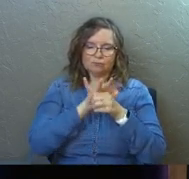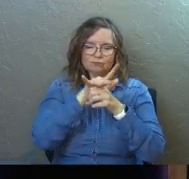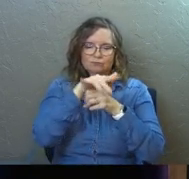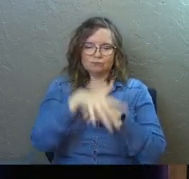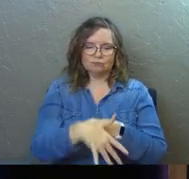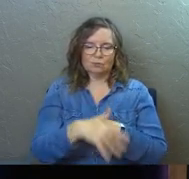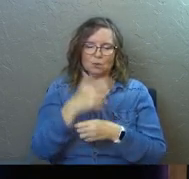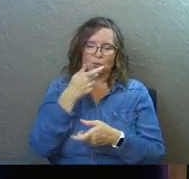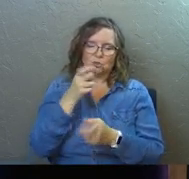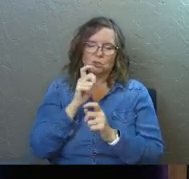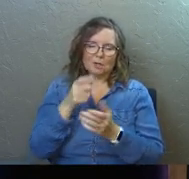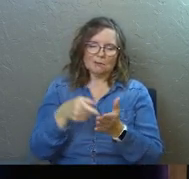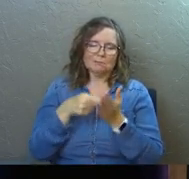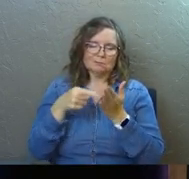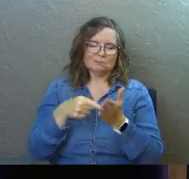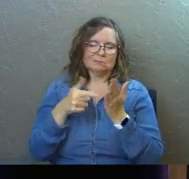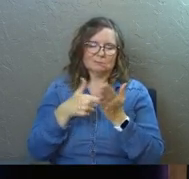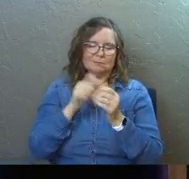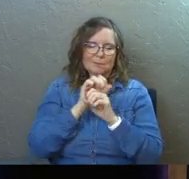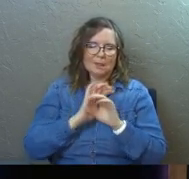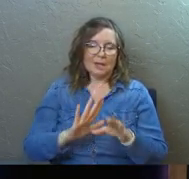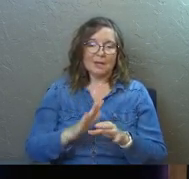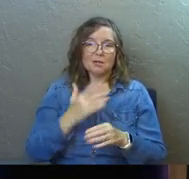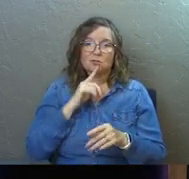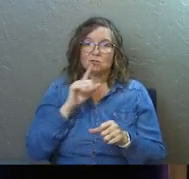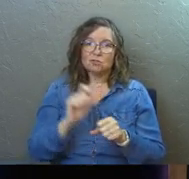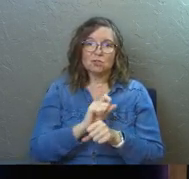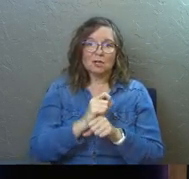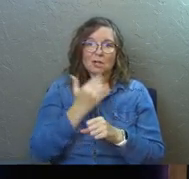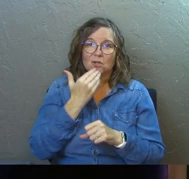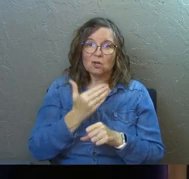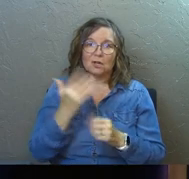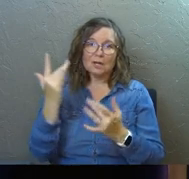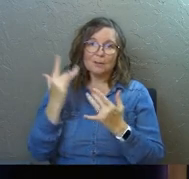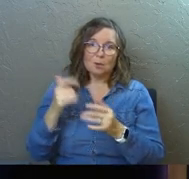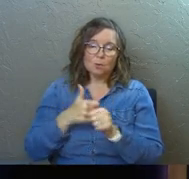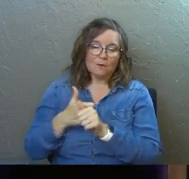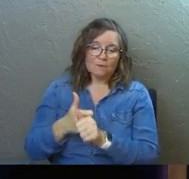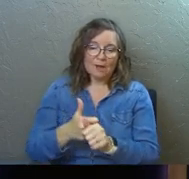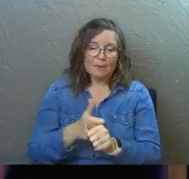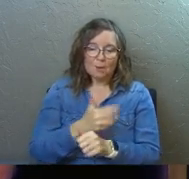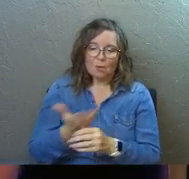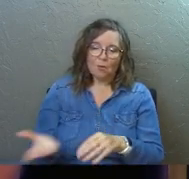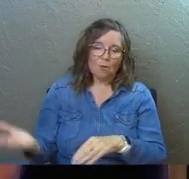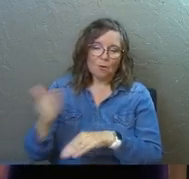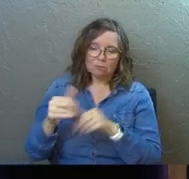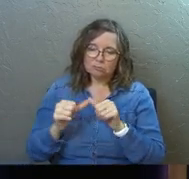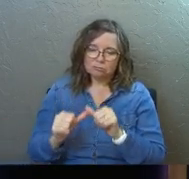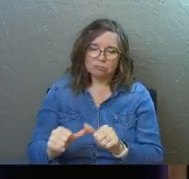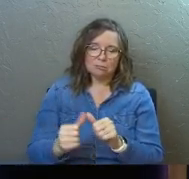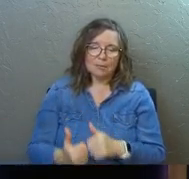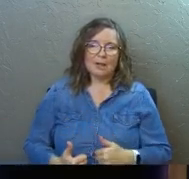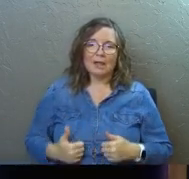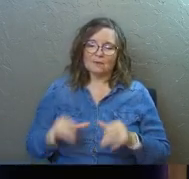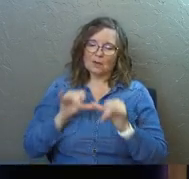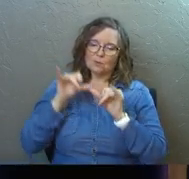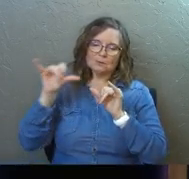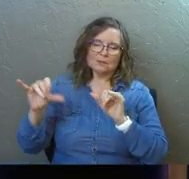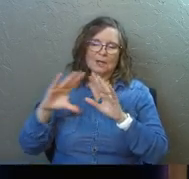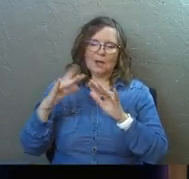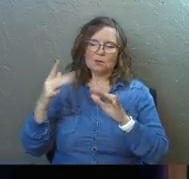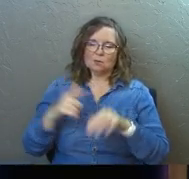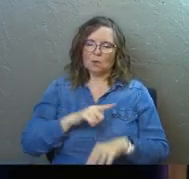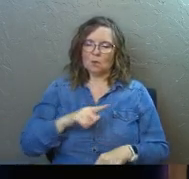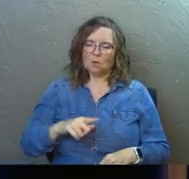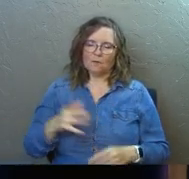And surely today, goodness and mercy shall follow me all the days of my life, and I shall dwell in the house of the Lord forever.